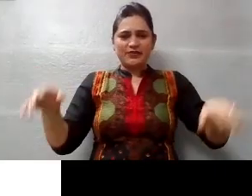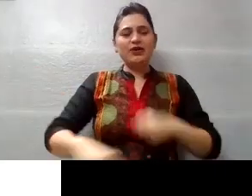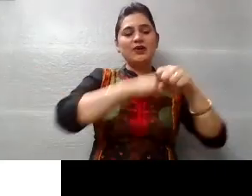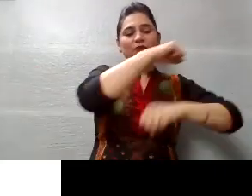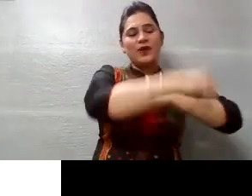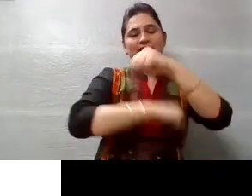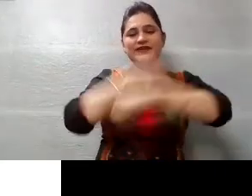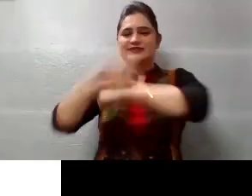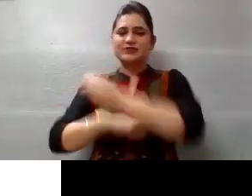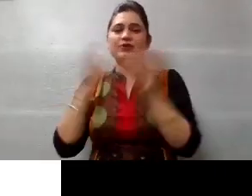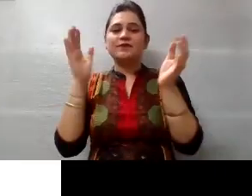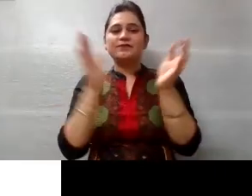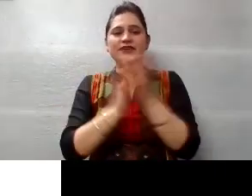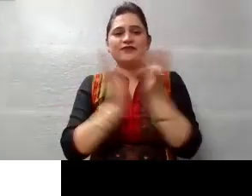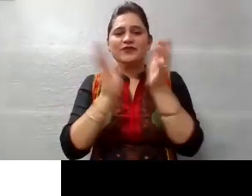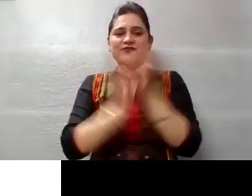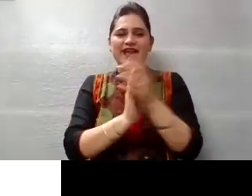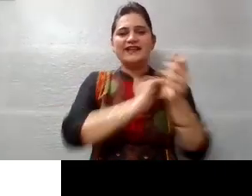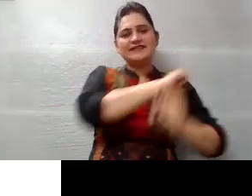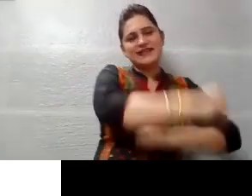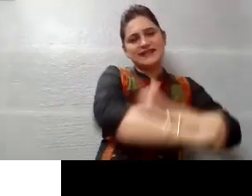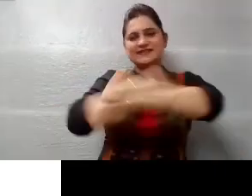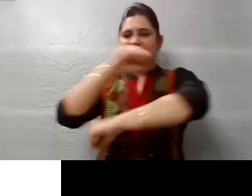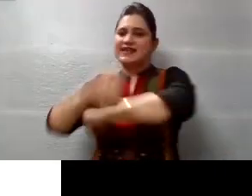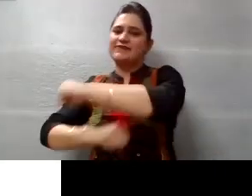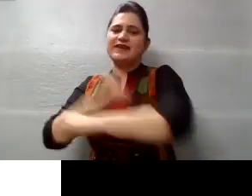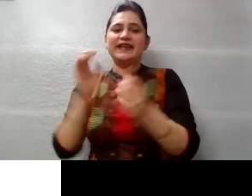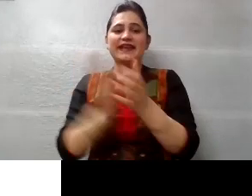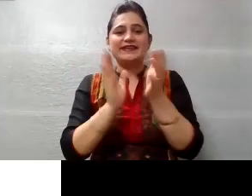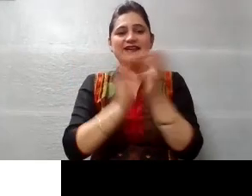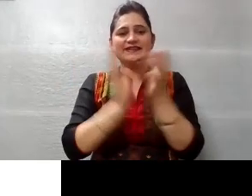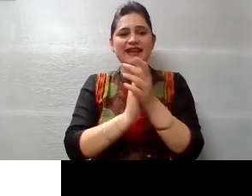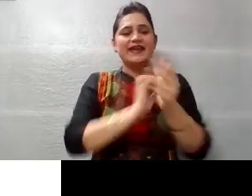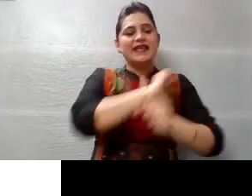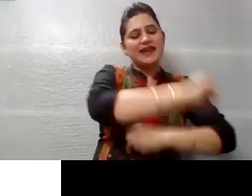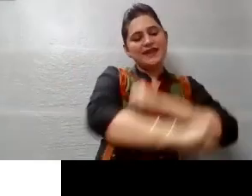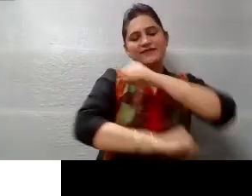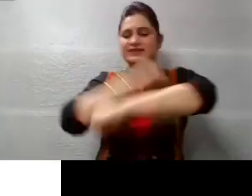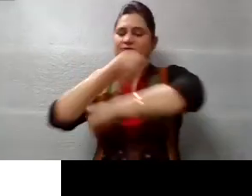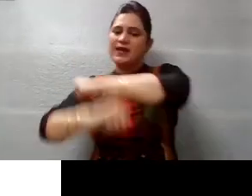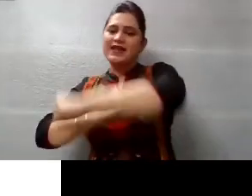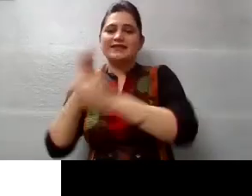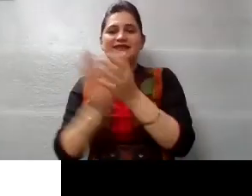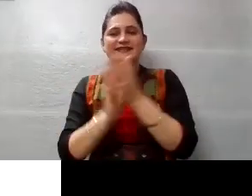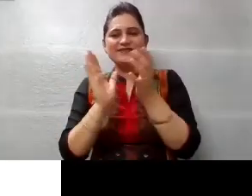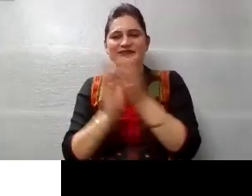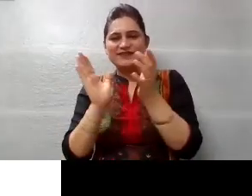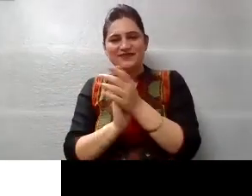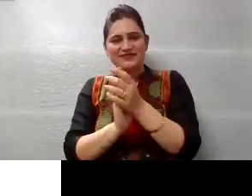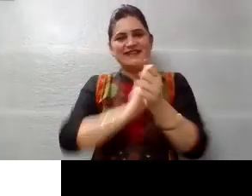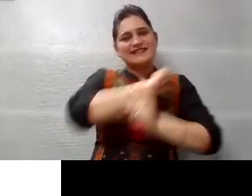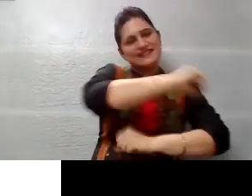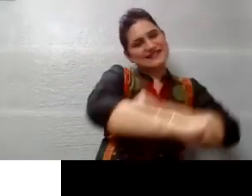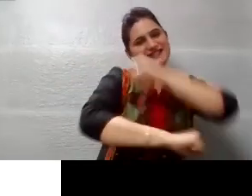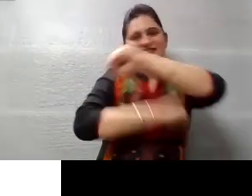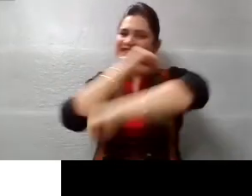Zero, one, two, three, four, five, six, seven, eight, nine, ten. 11, 12, 13, 14,